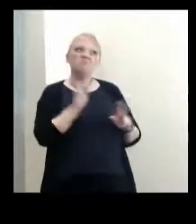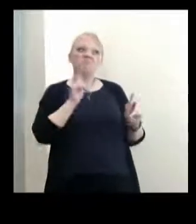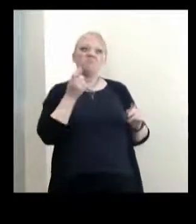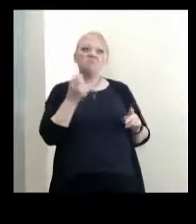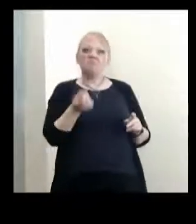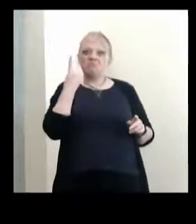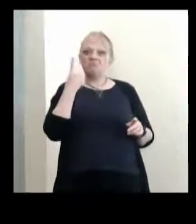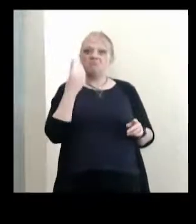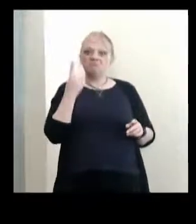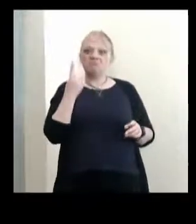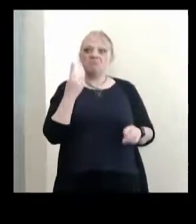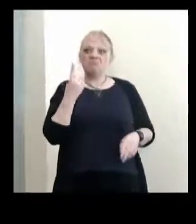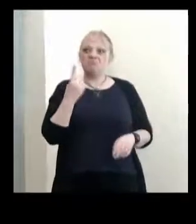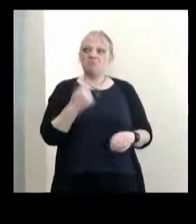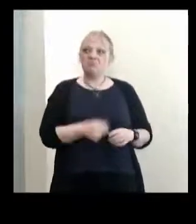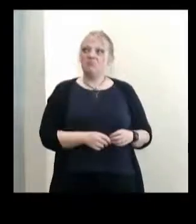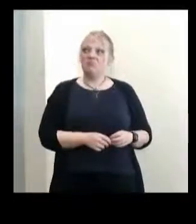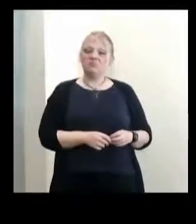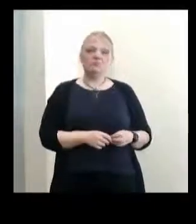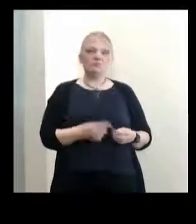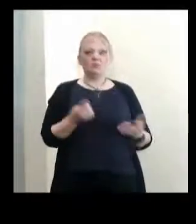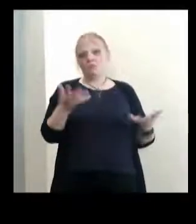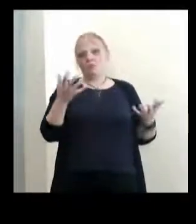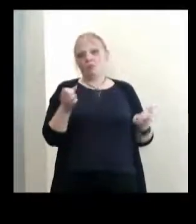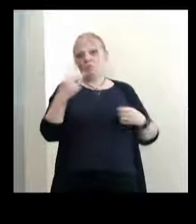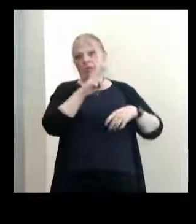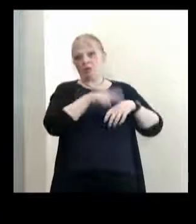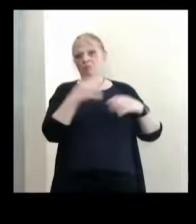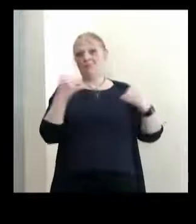that they want to return to normal now.